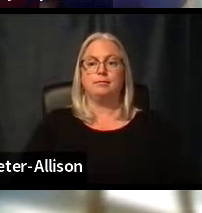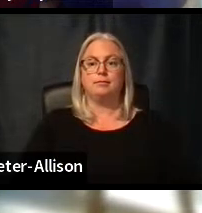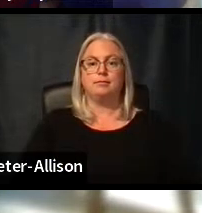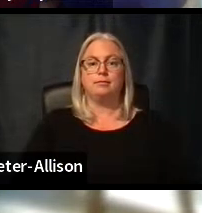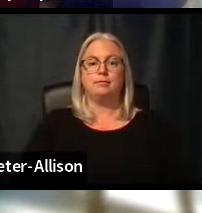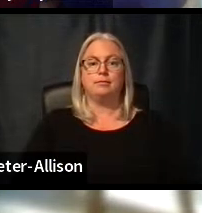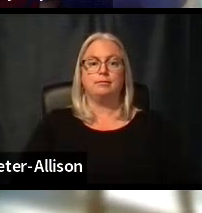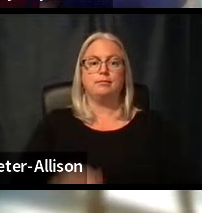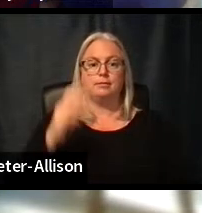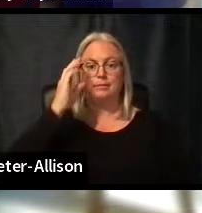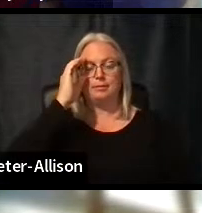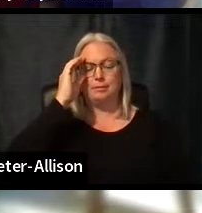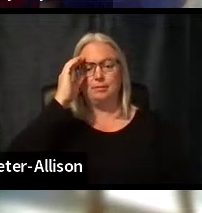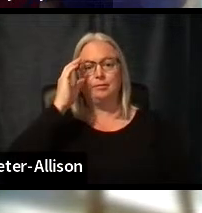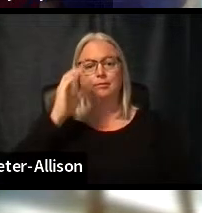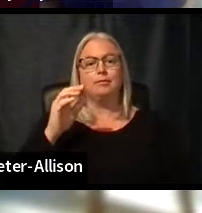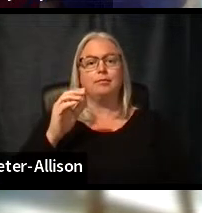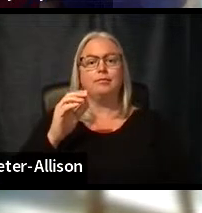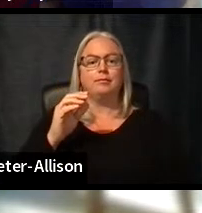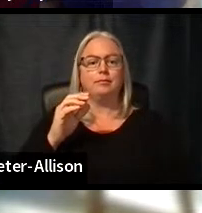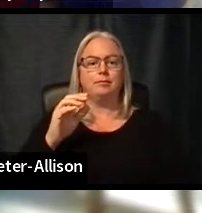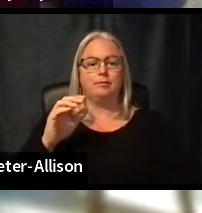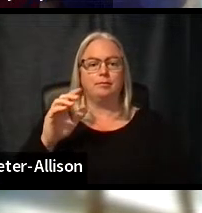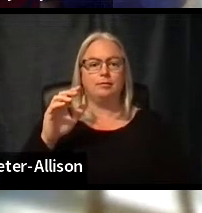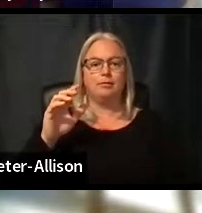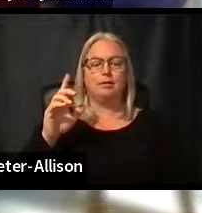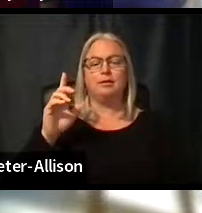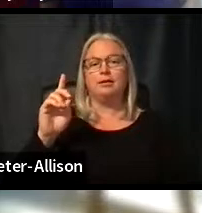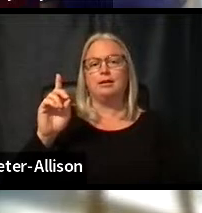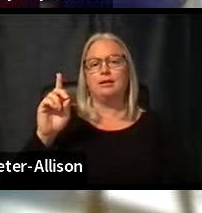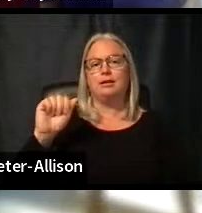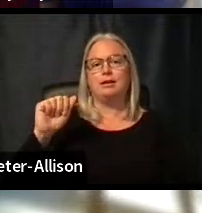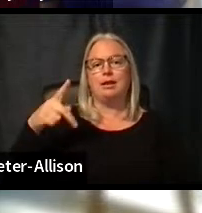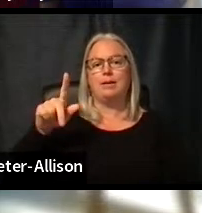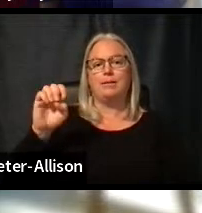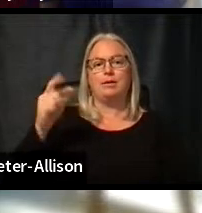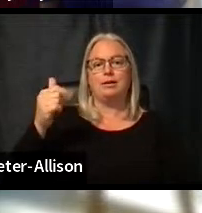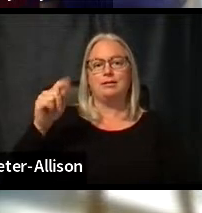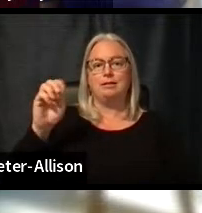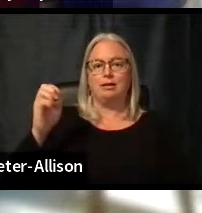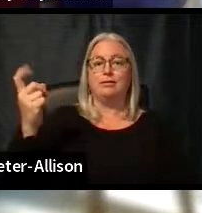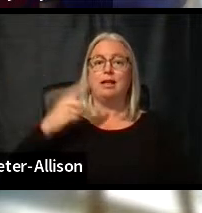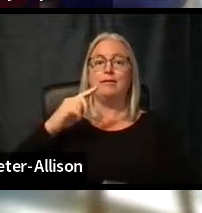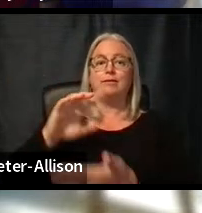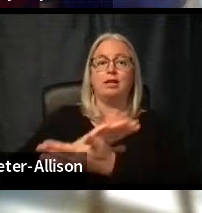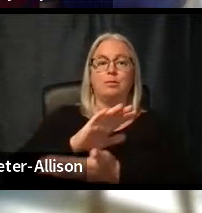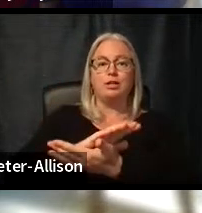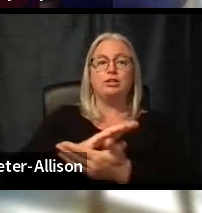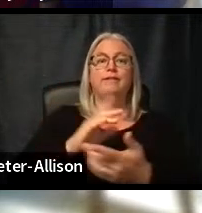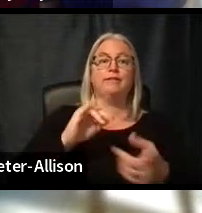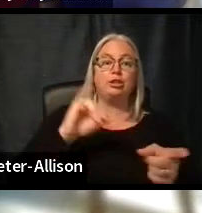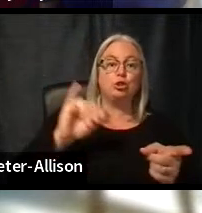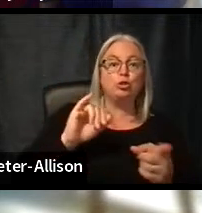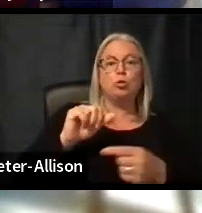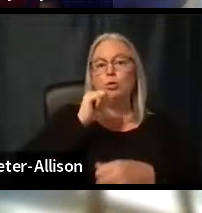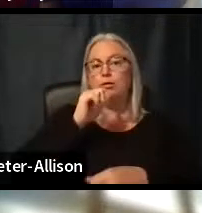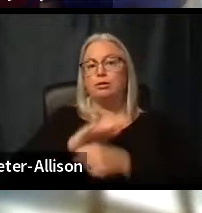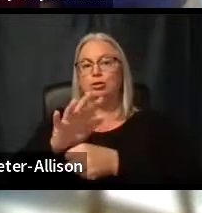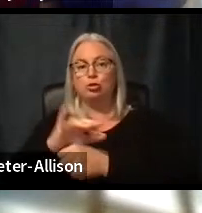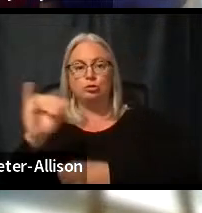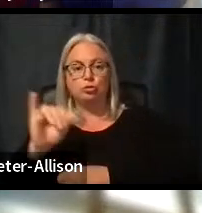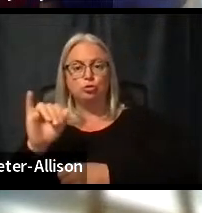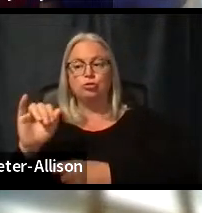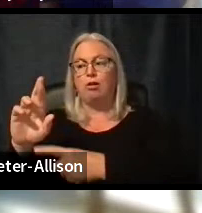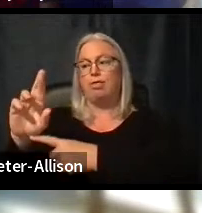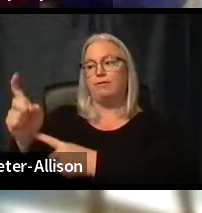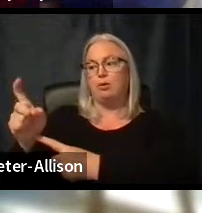I can provide, Shelley asked the question about if there's documentation for being underinsured or uninsured. And I will say on the pharmacy side, that's why